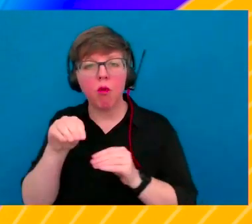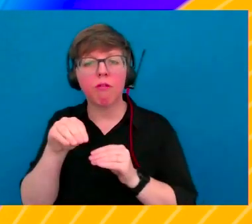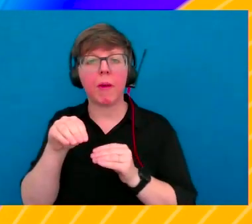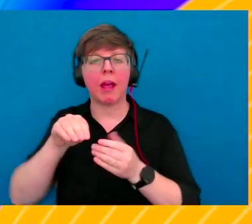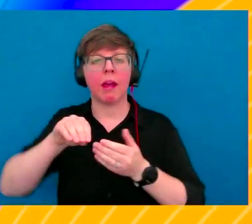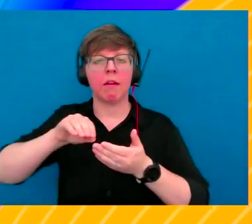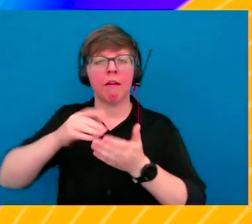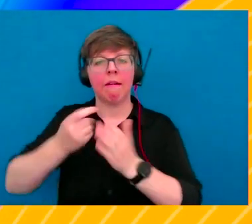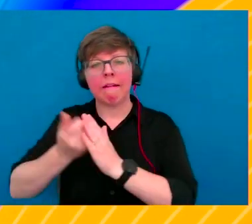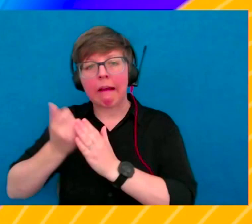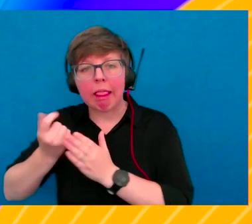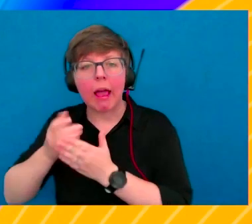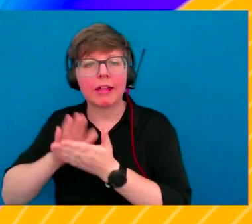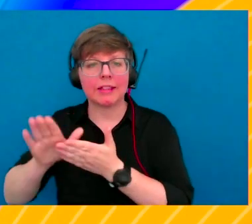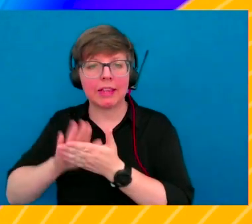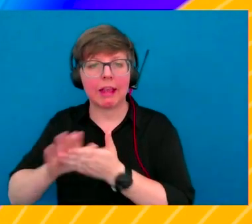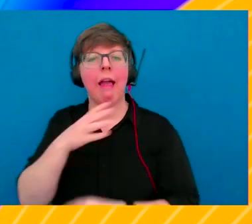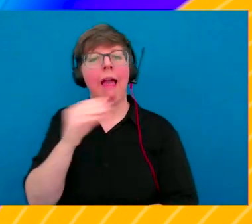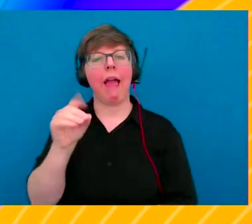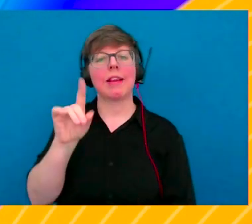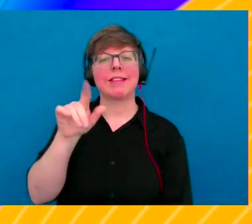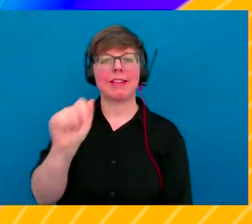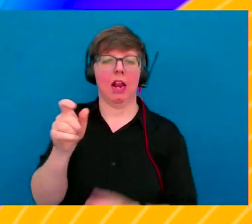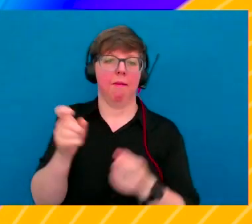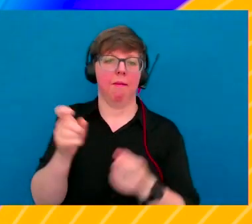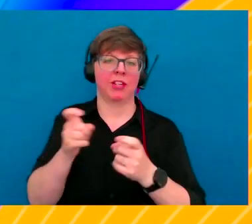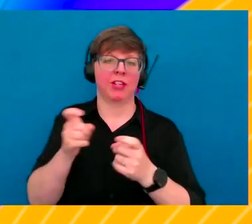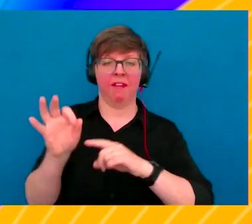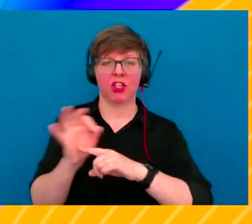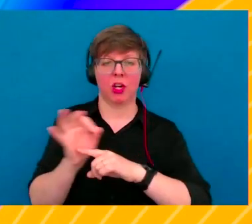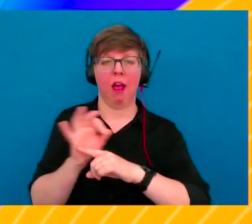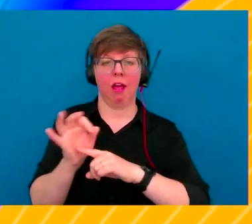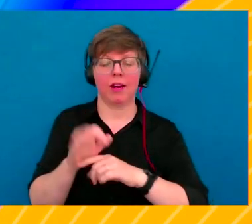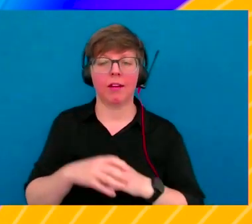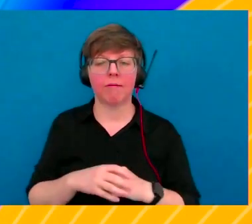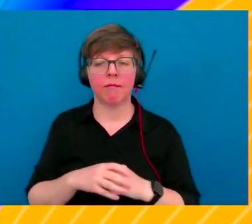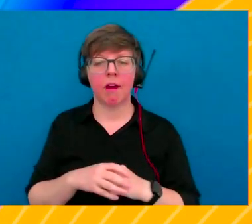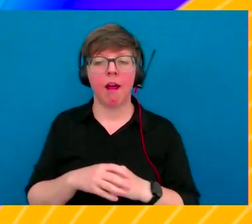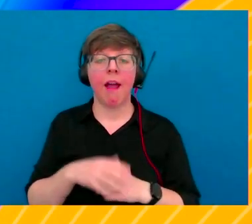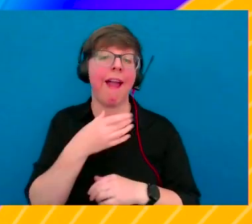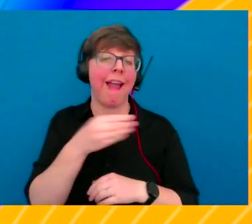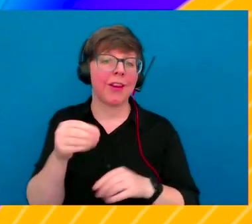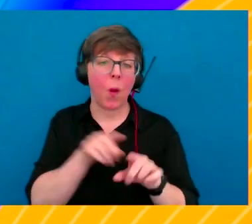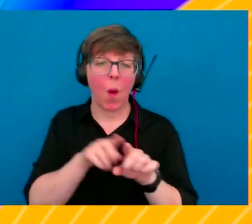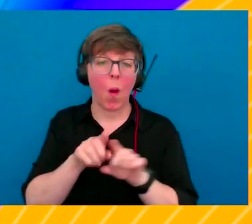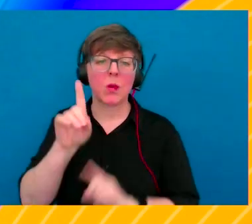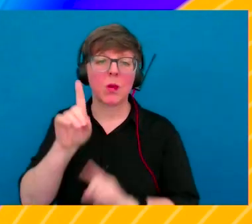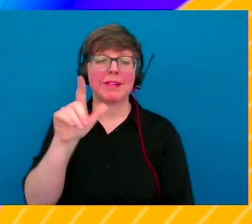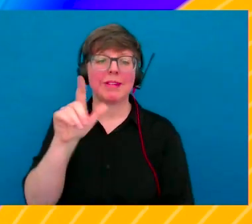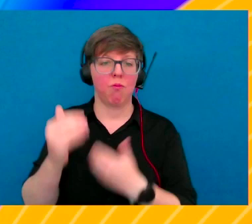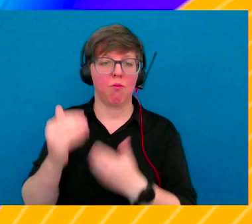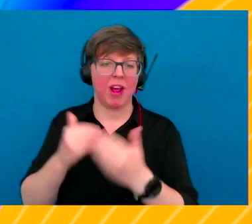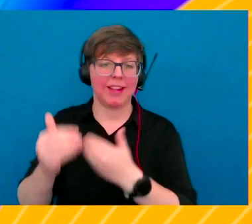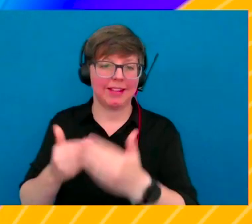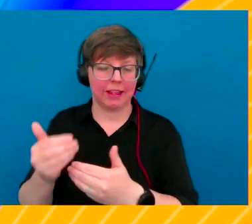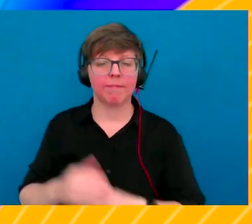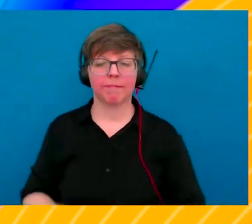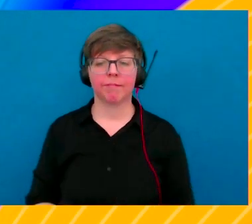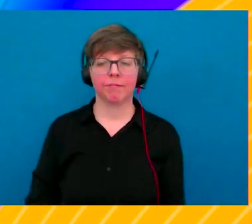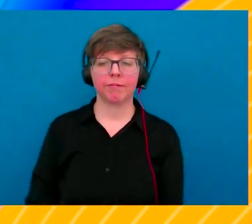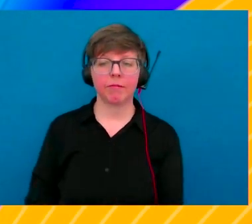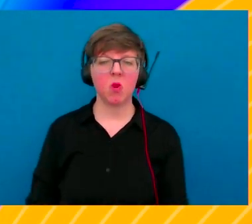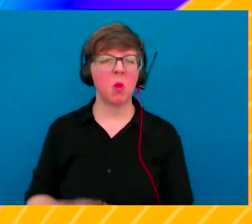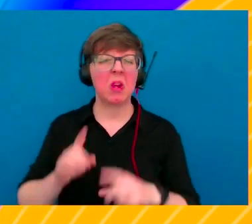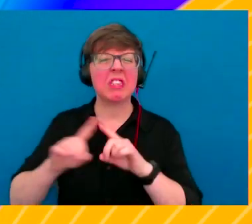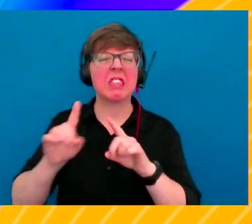data management functionality, and also allows you to do data processing with a variety of different engines. And